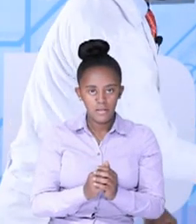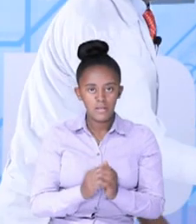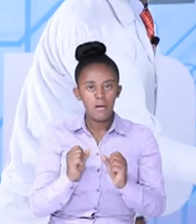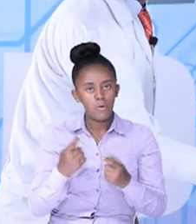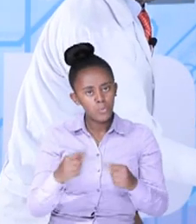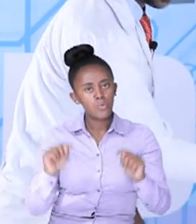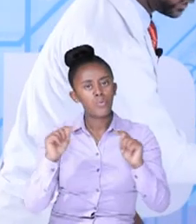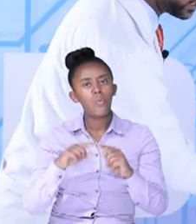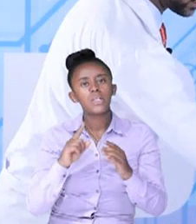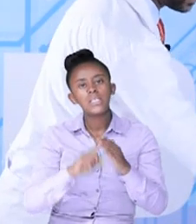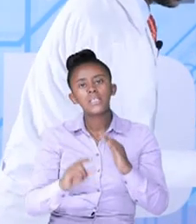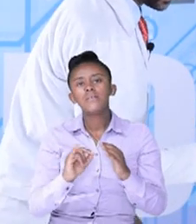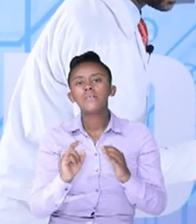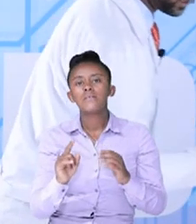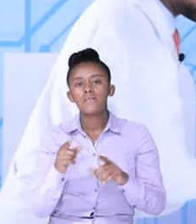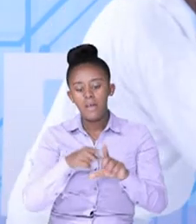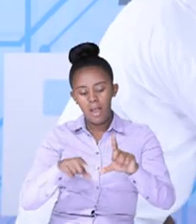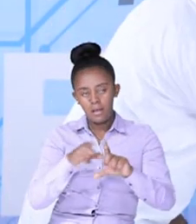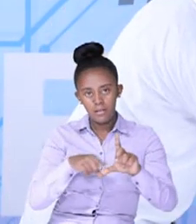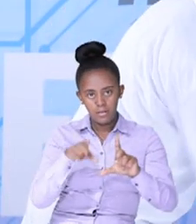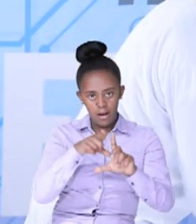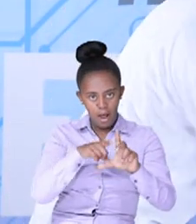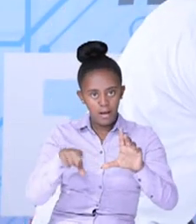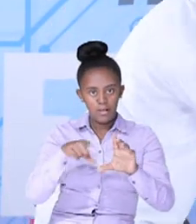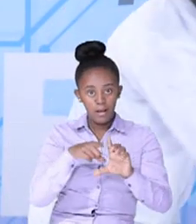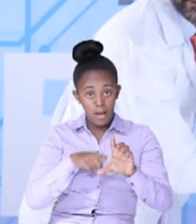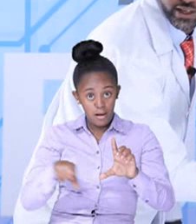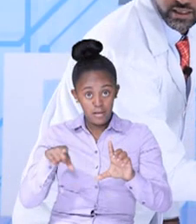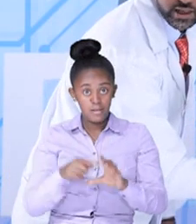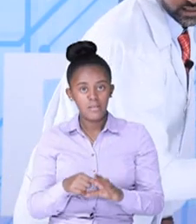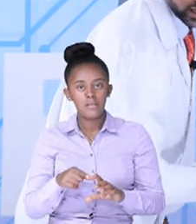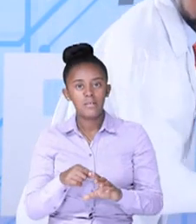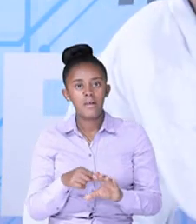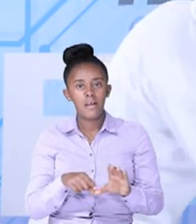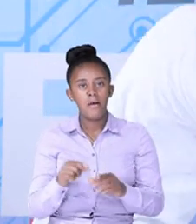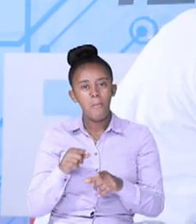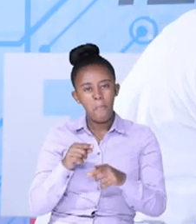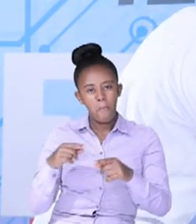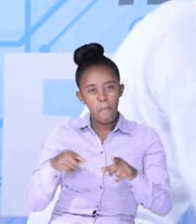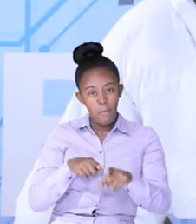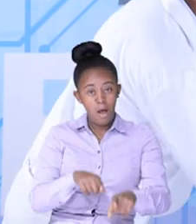is the angle here? As the area is parallel to the field, area